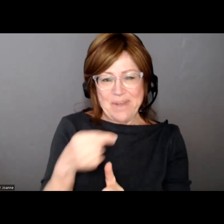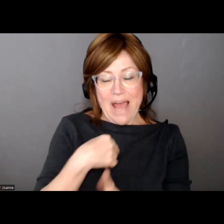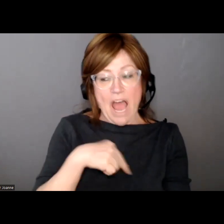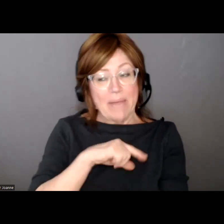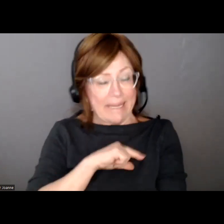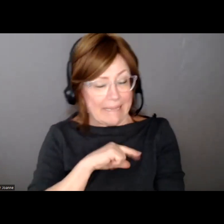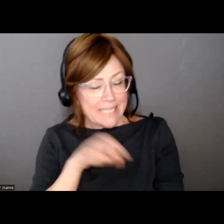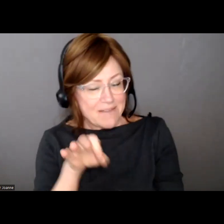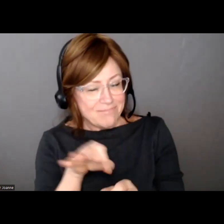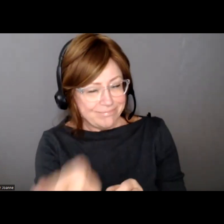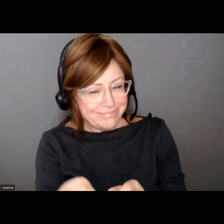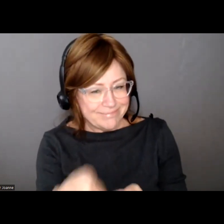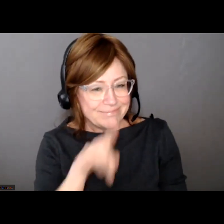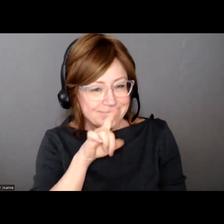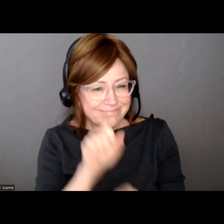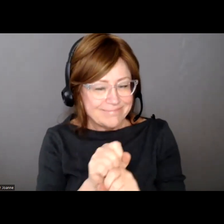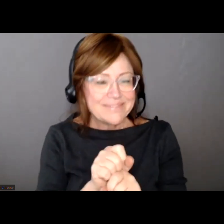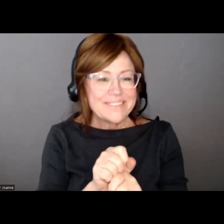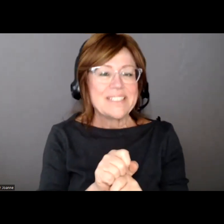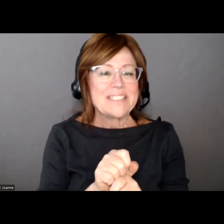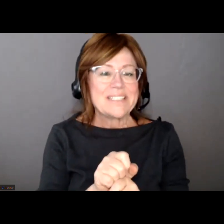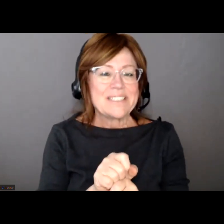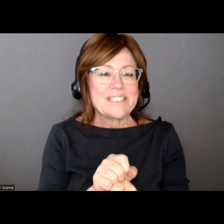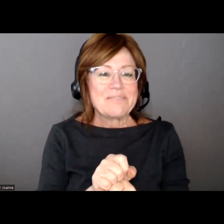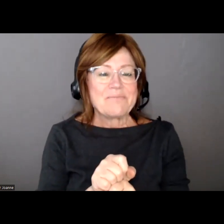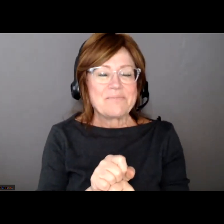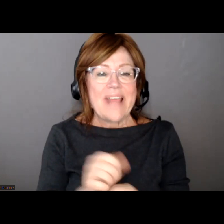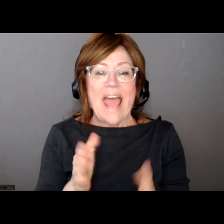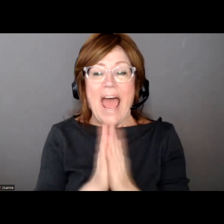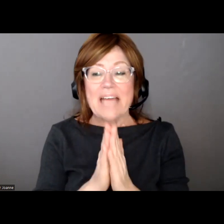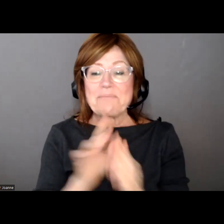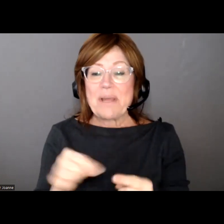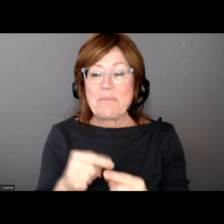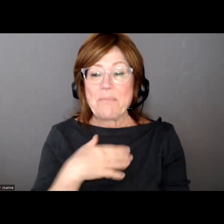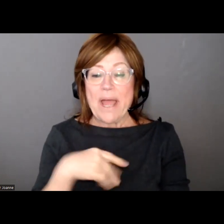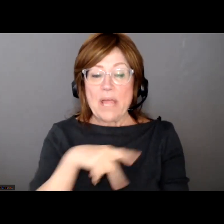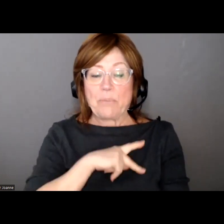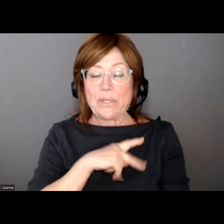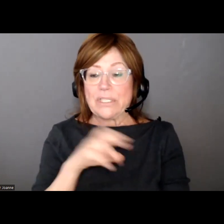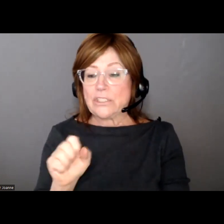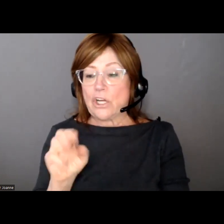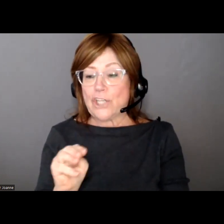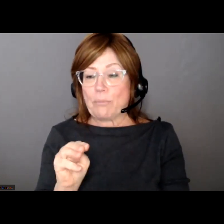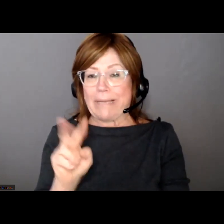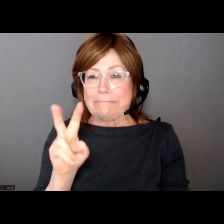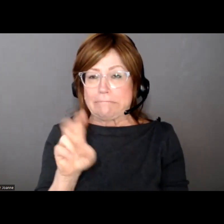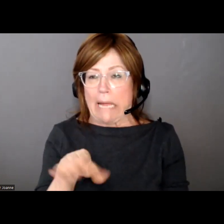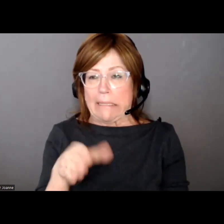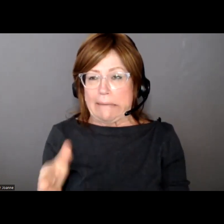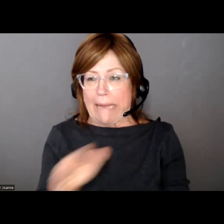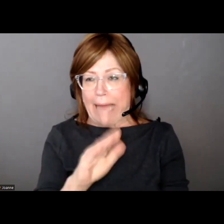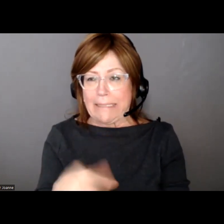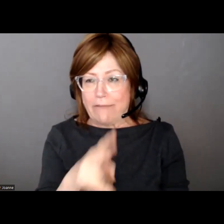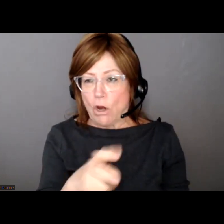guilty of that. Absolutely. And ask me about my personal social media that is dead, that I never post anything because I do